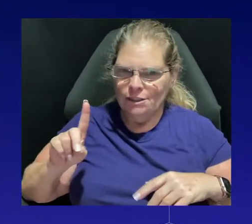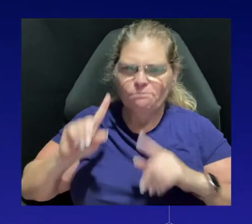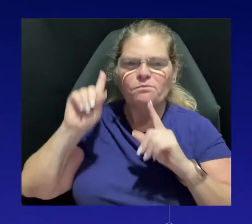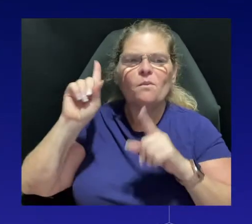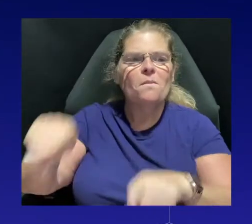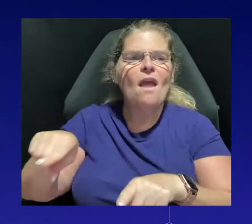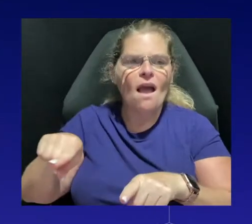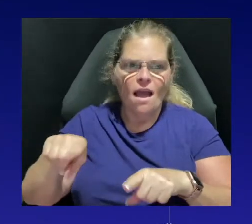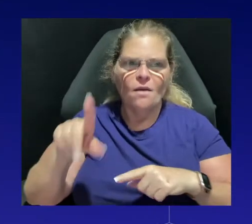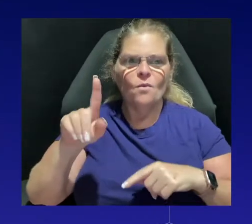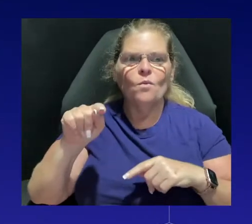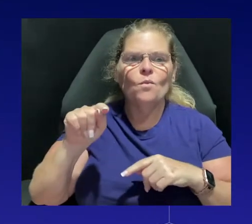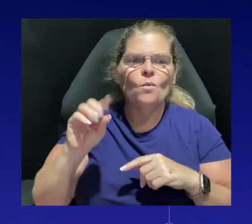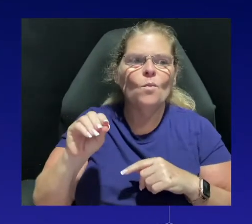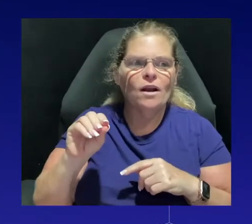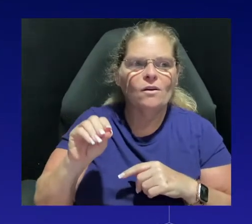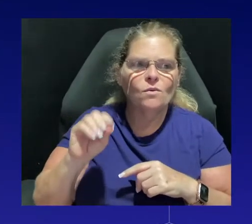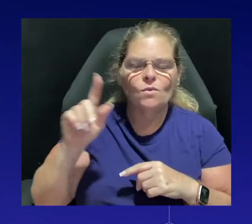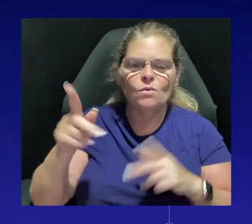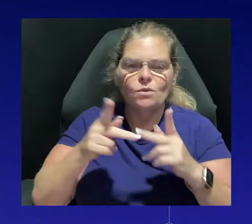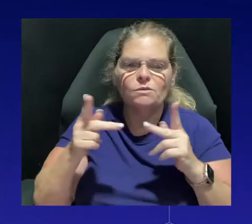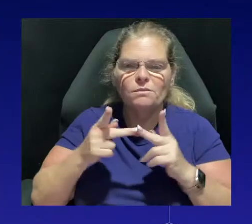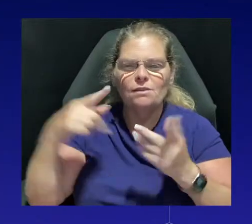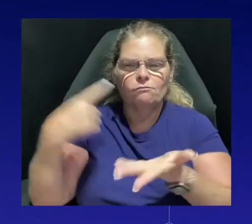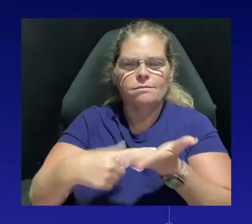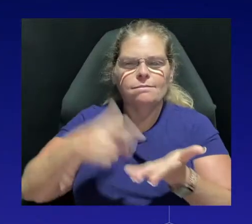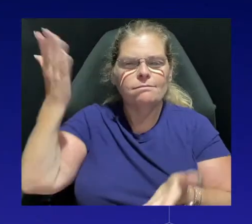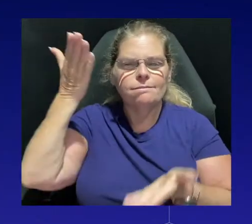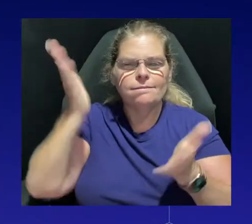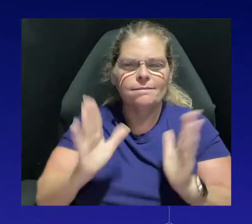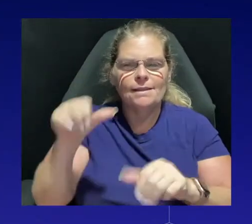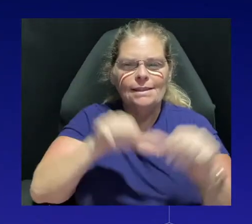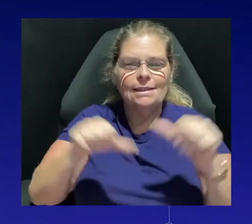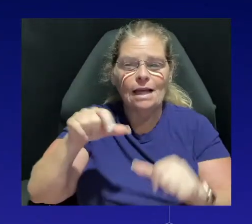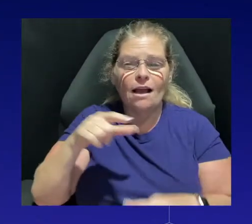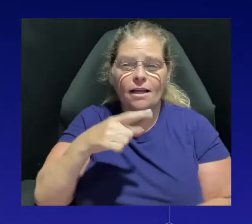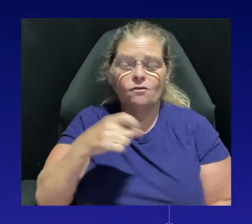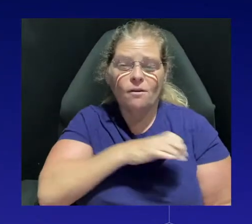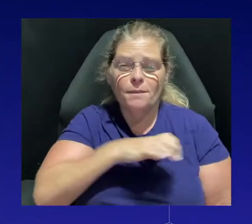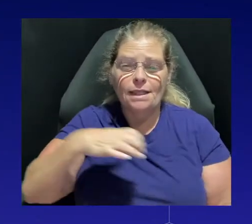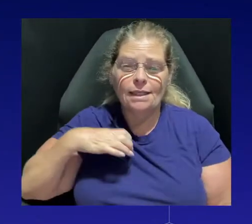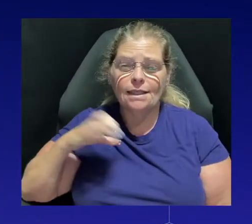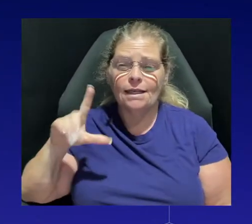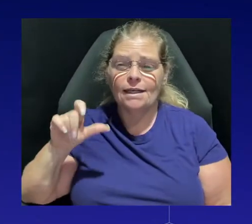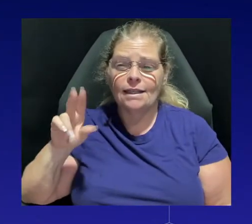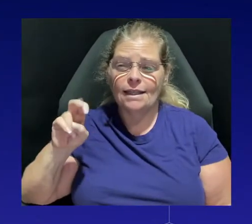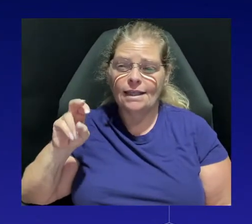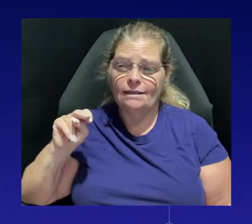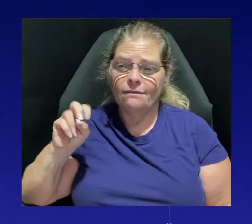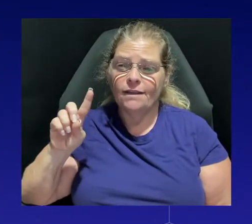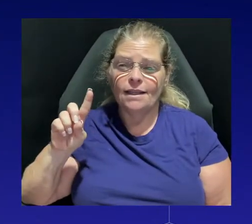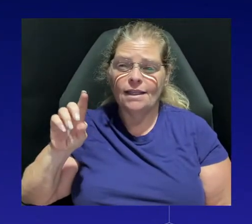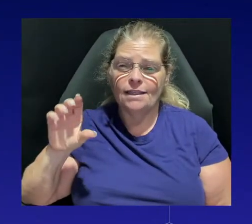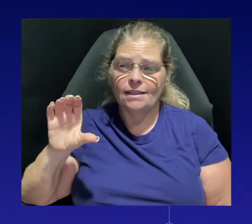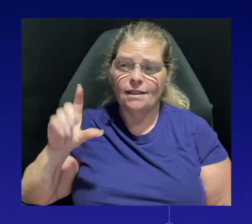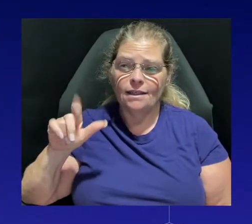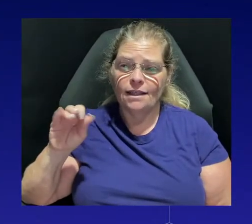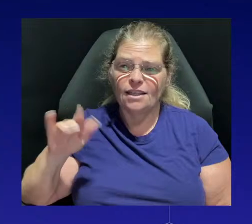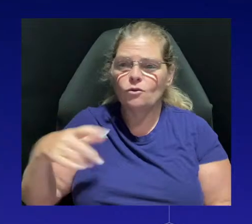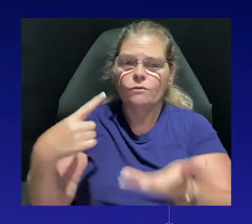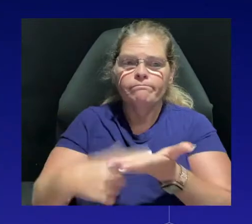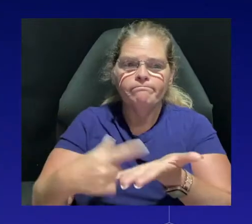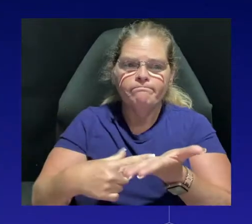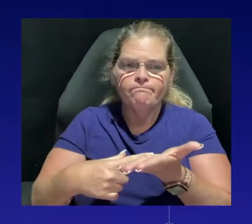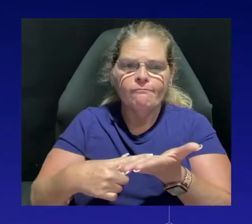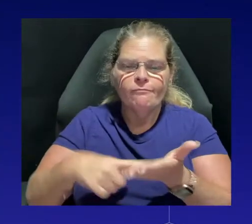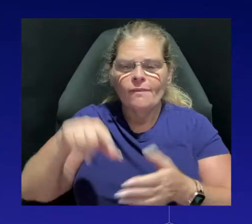and it was a presentation by a scientist from Cleveland Clinic that he had made some observations about African Americans and colon cancer.